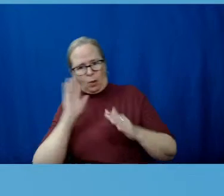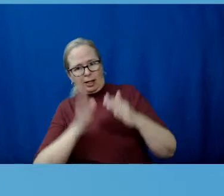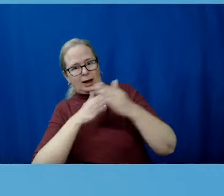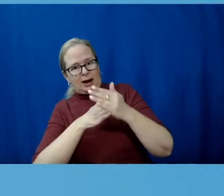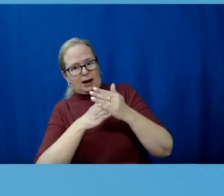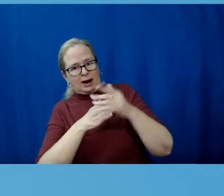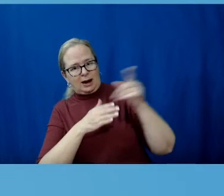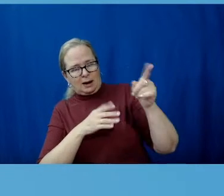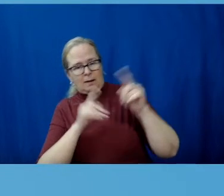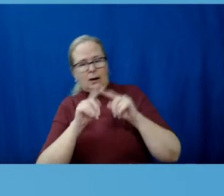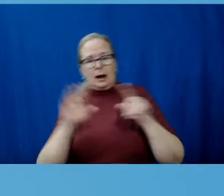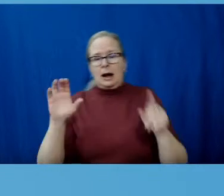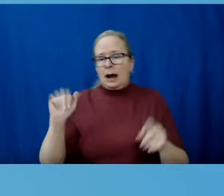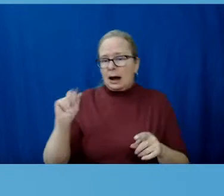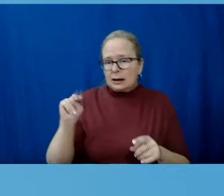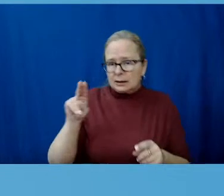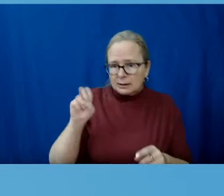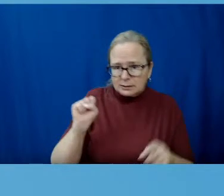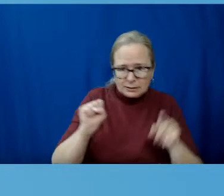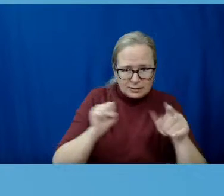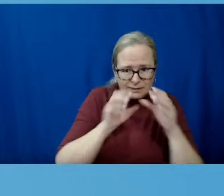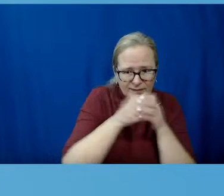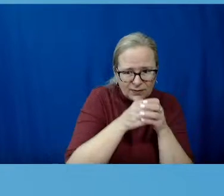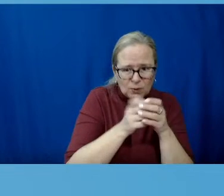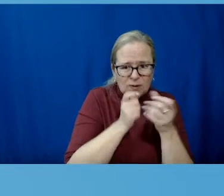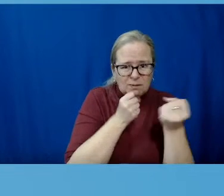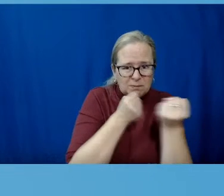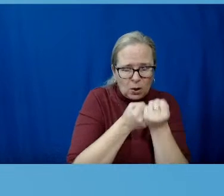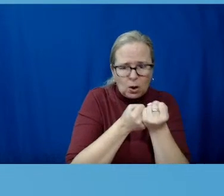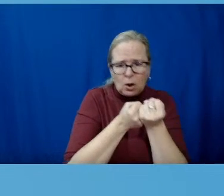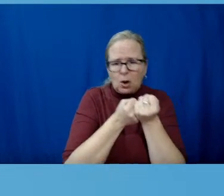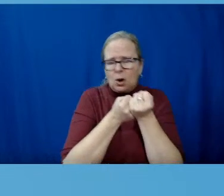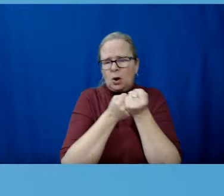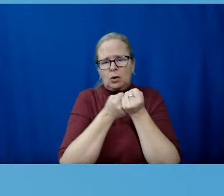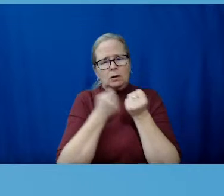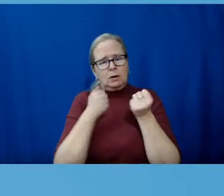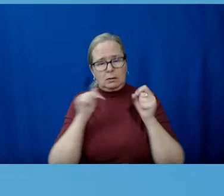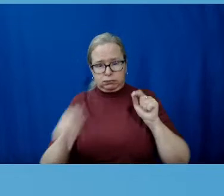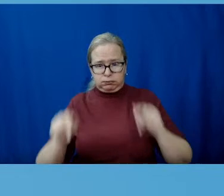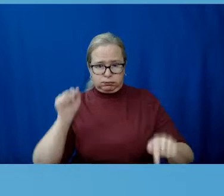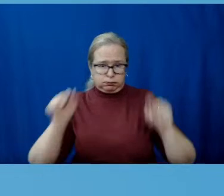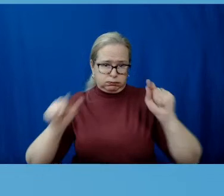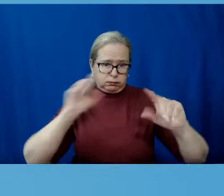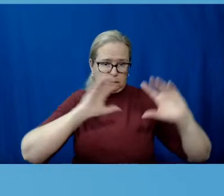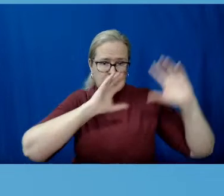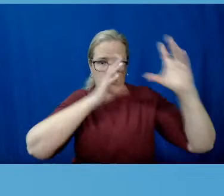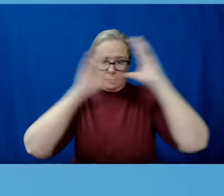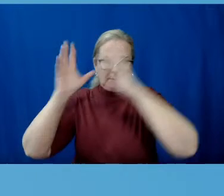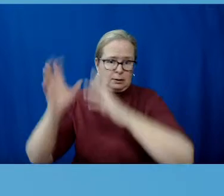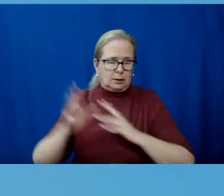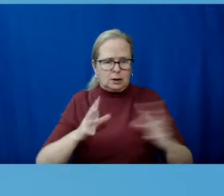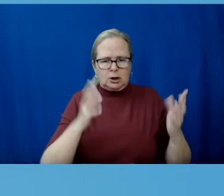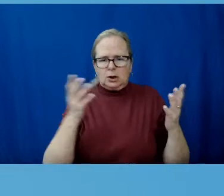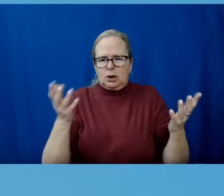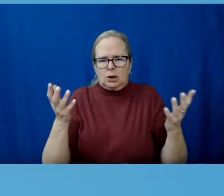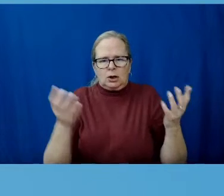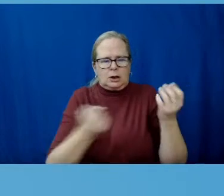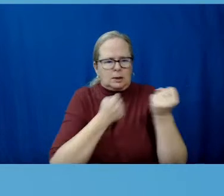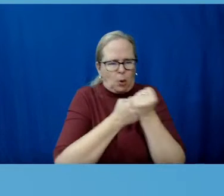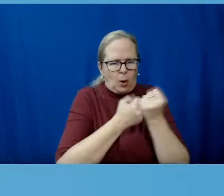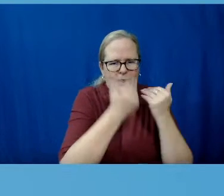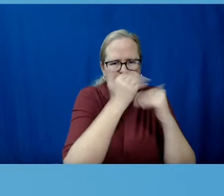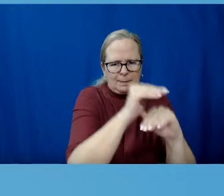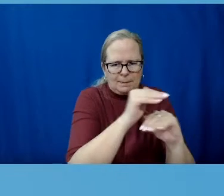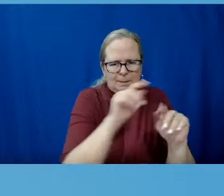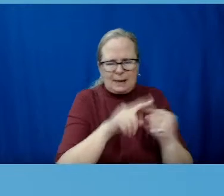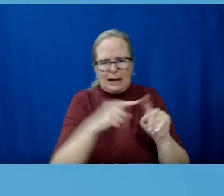so, one would have hoped he would instead follow the science. But that it just isn't what